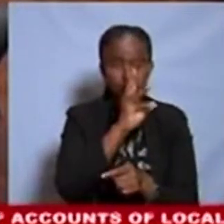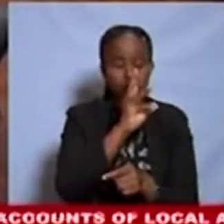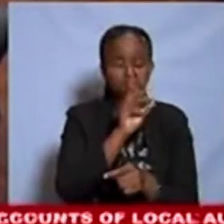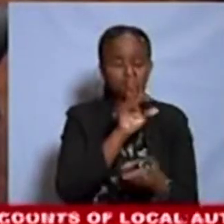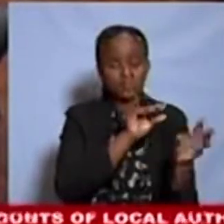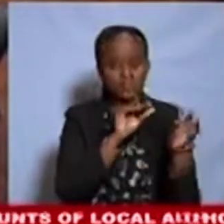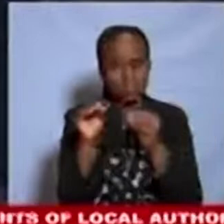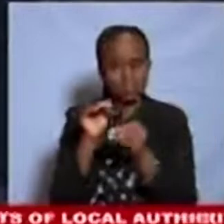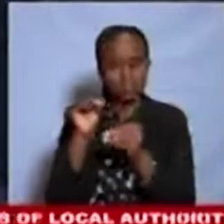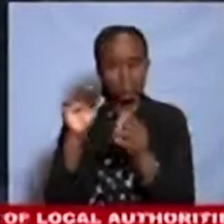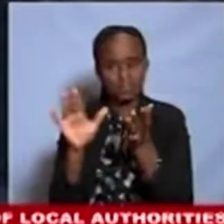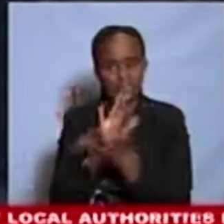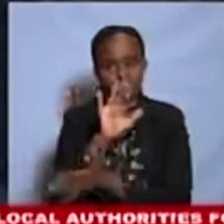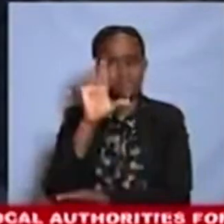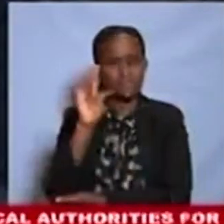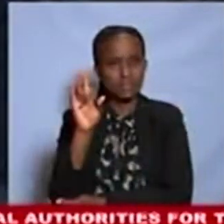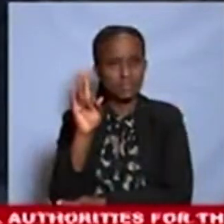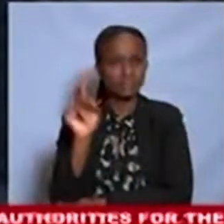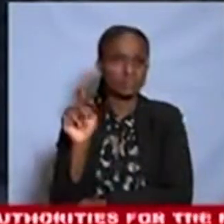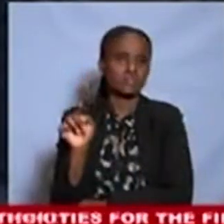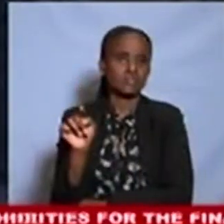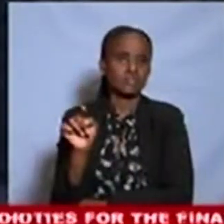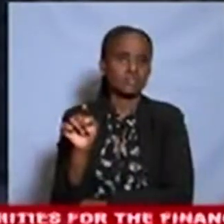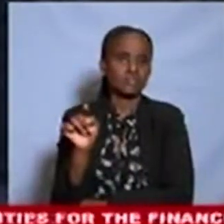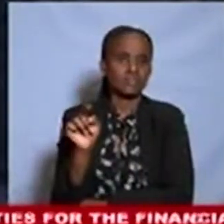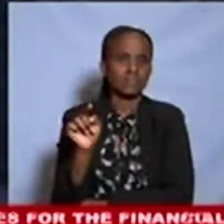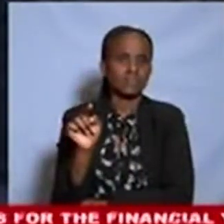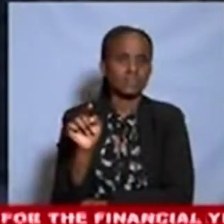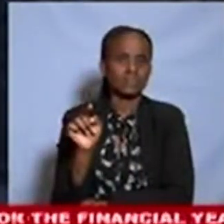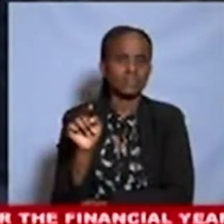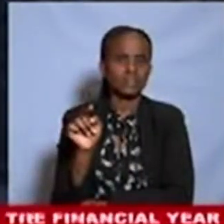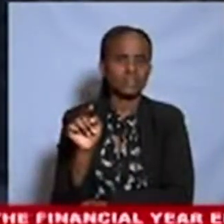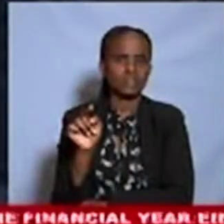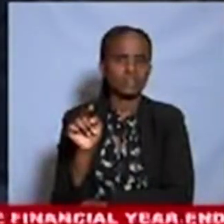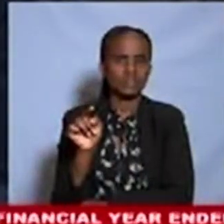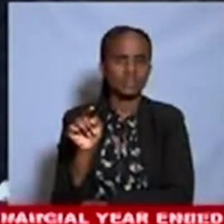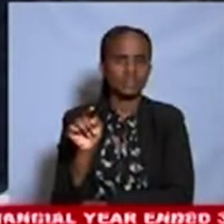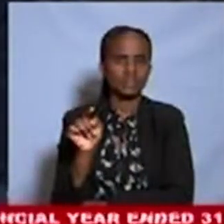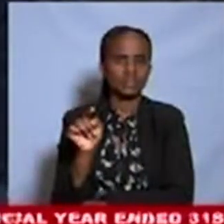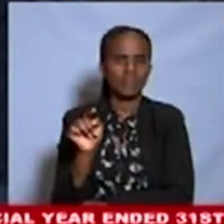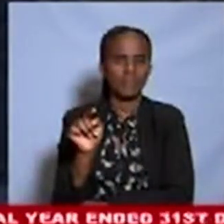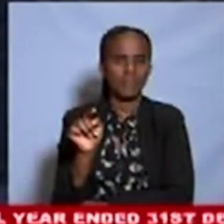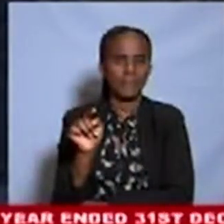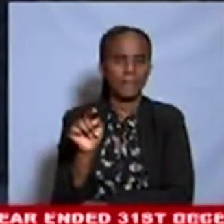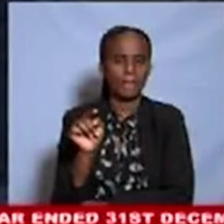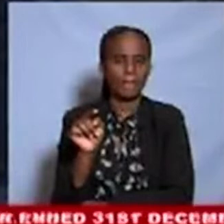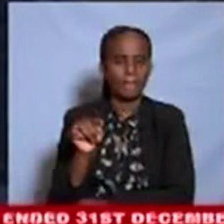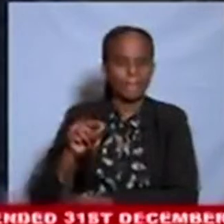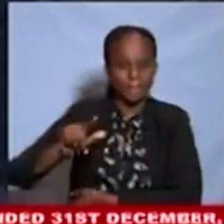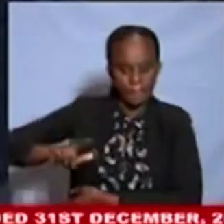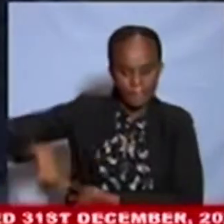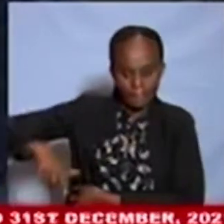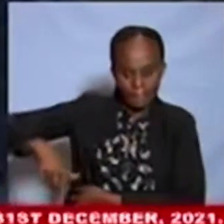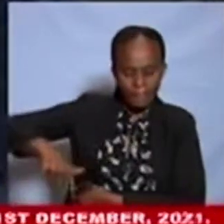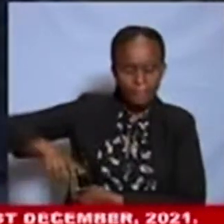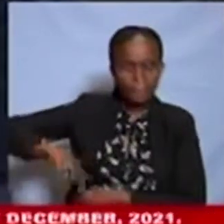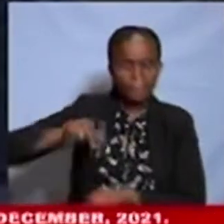when you go to page 17, the delayed